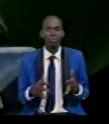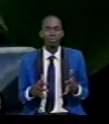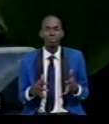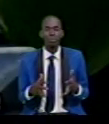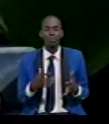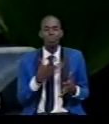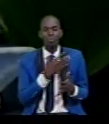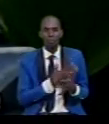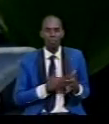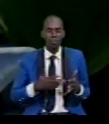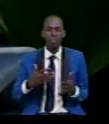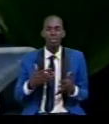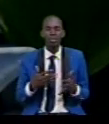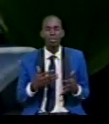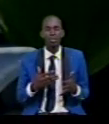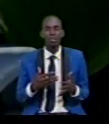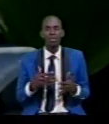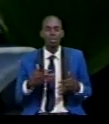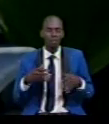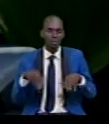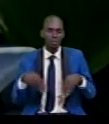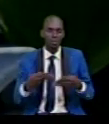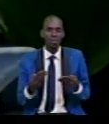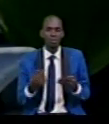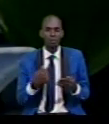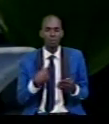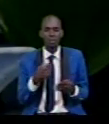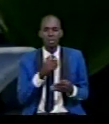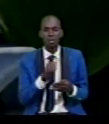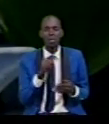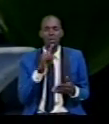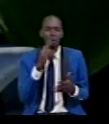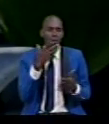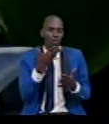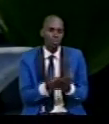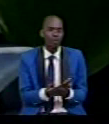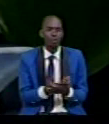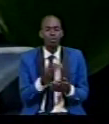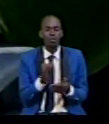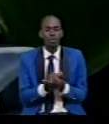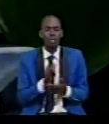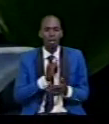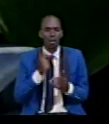red flag so that we know you finished where you are.